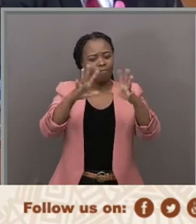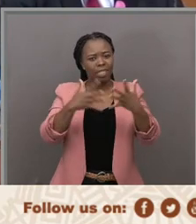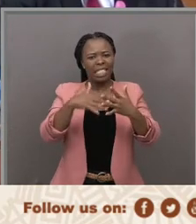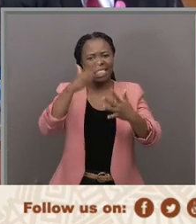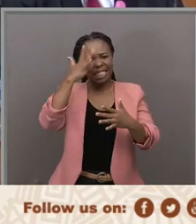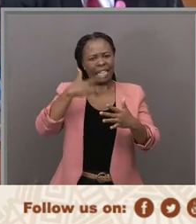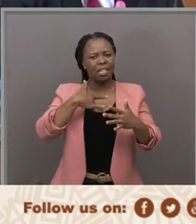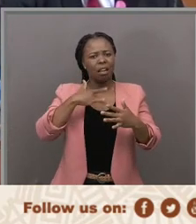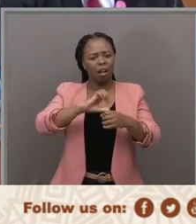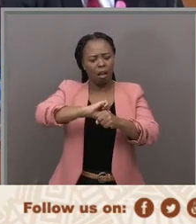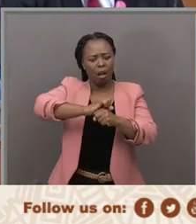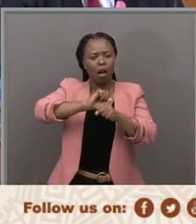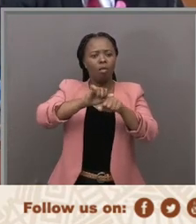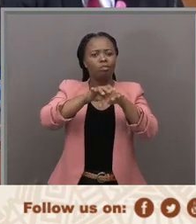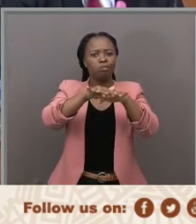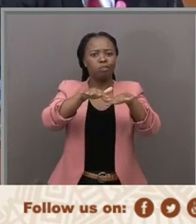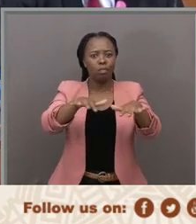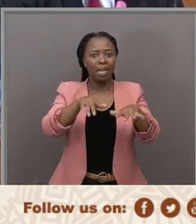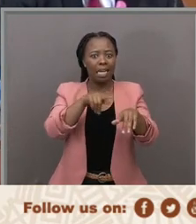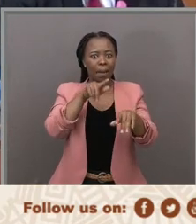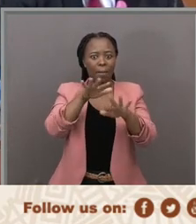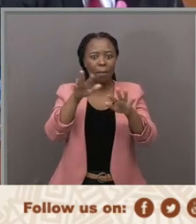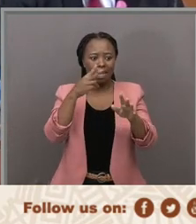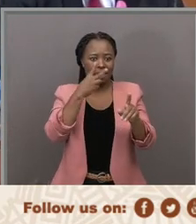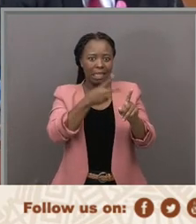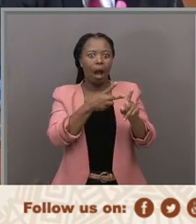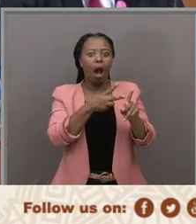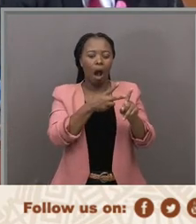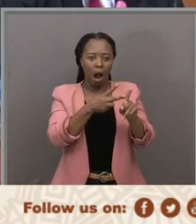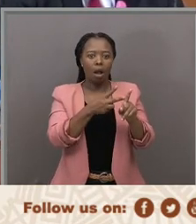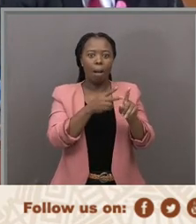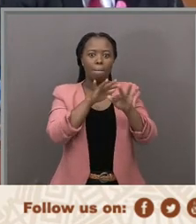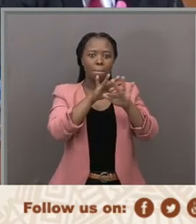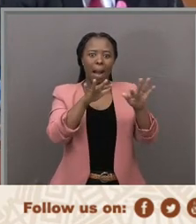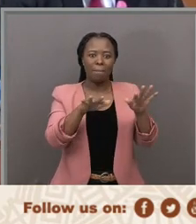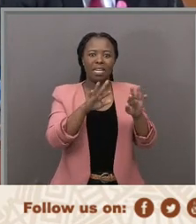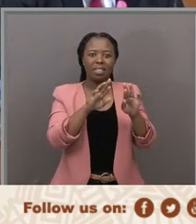a deadly pandemic, was seen as an opportunity to loot public resources.